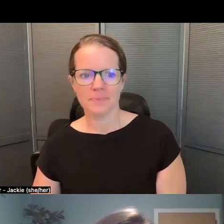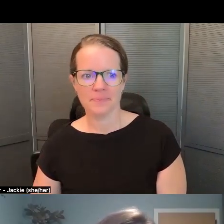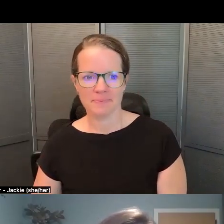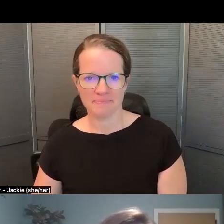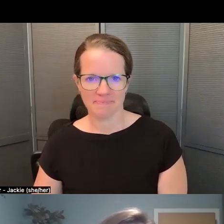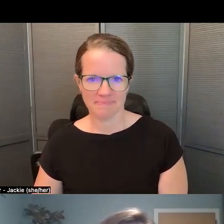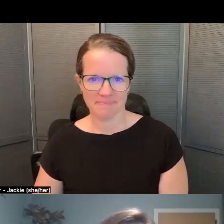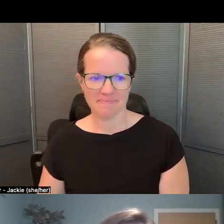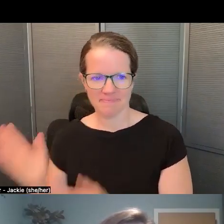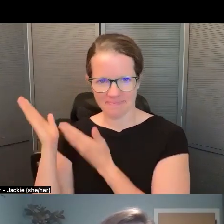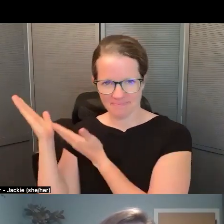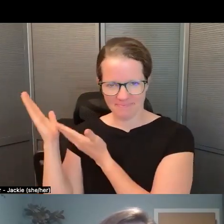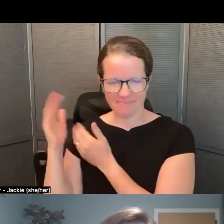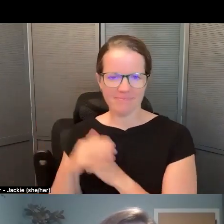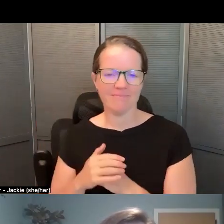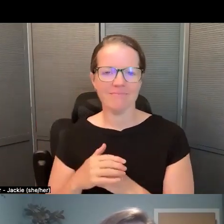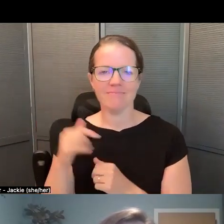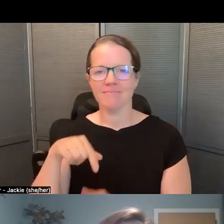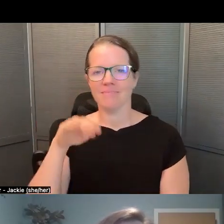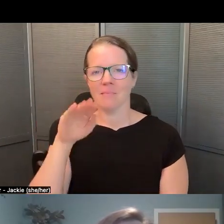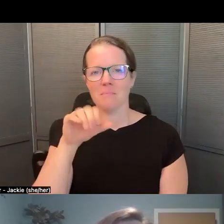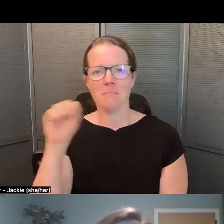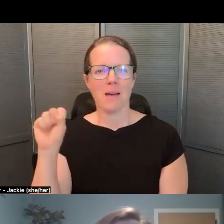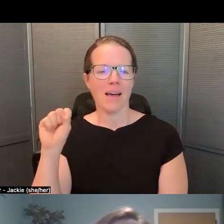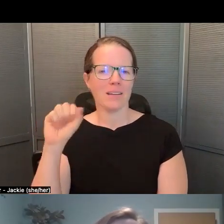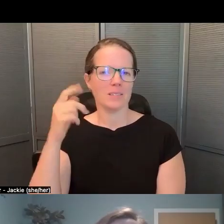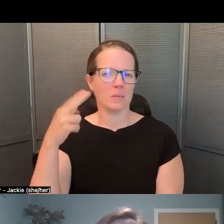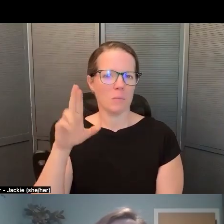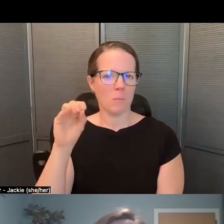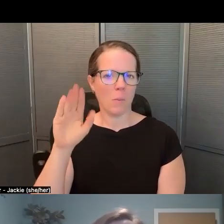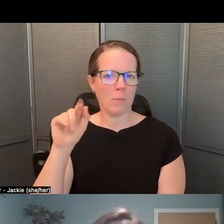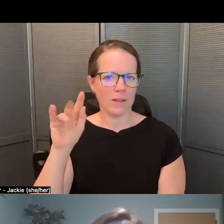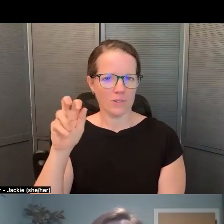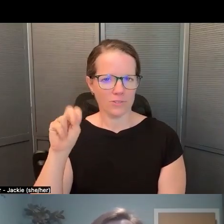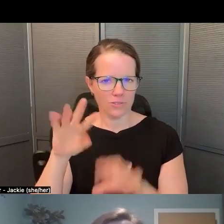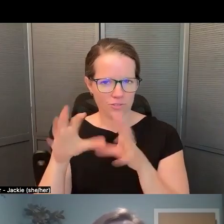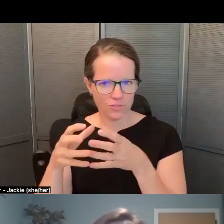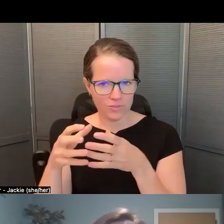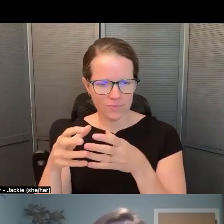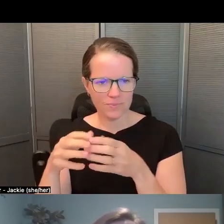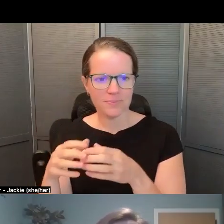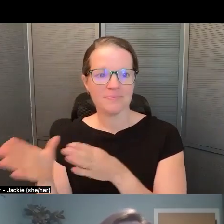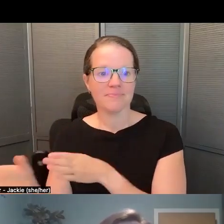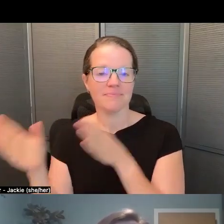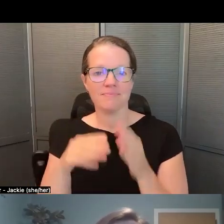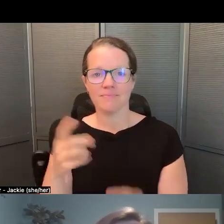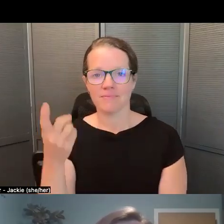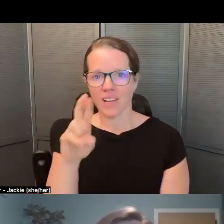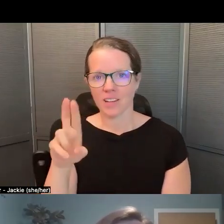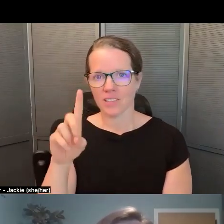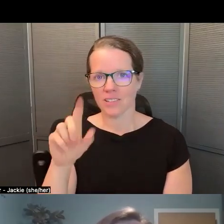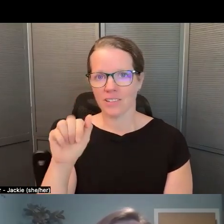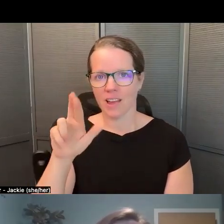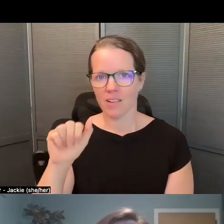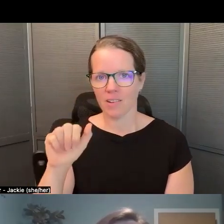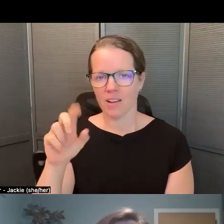Corrections within the Massachusetts Probation Service. Dr. Dara Drawbridge is the co-director of the